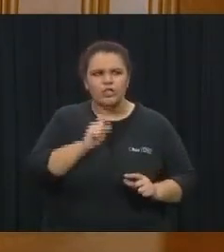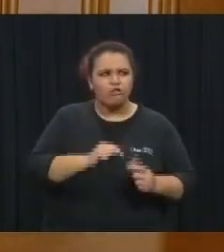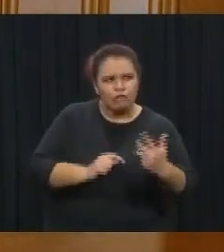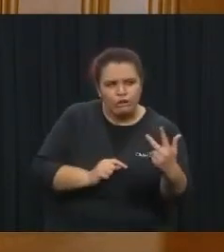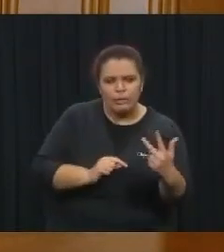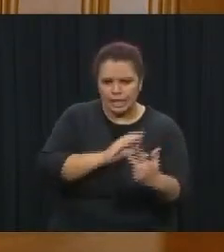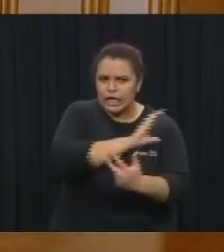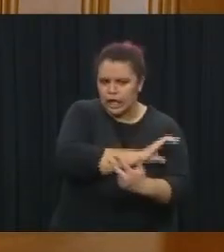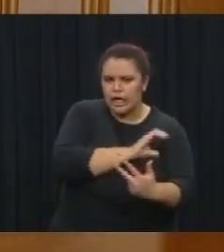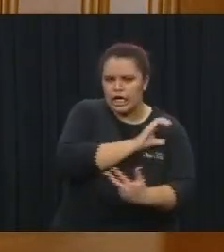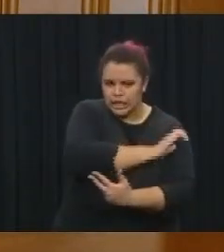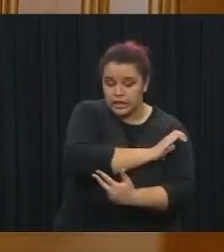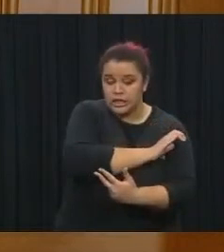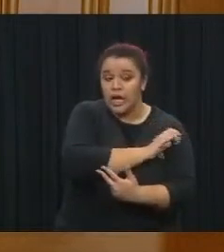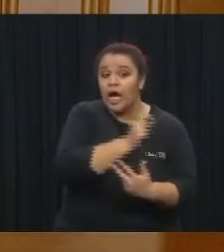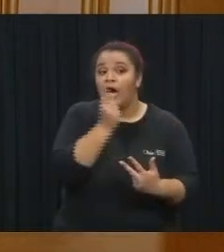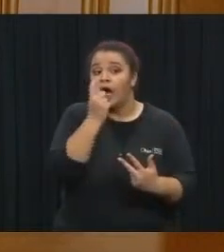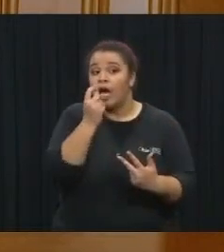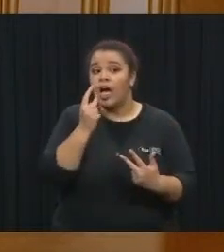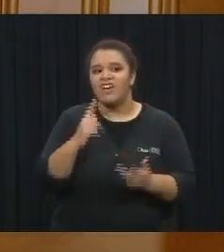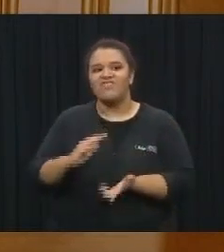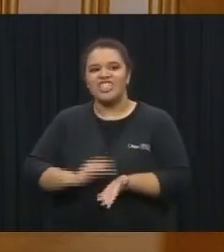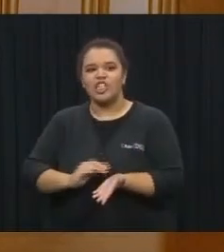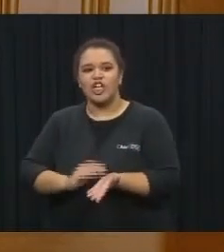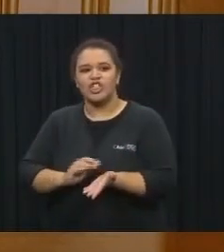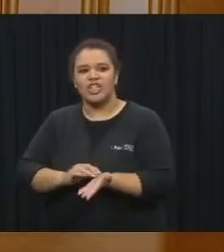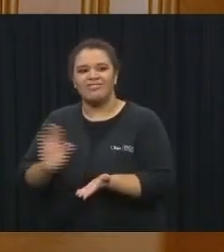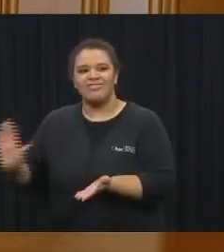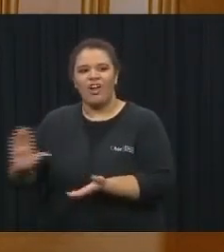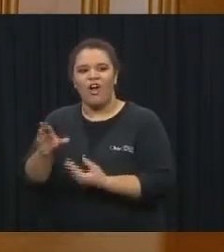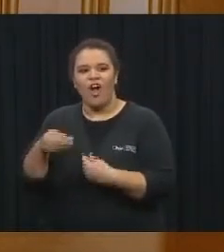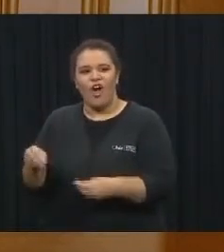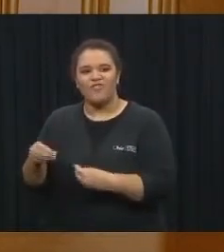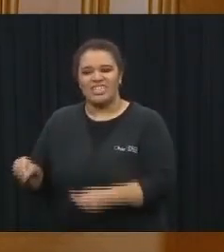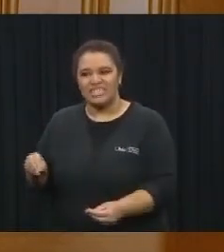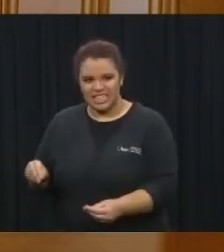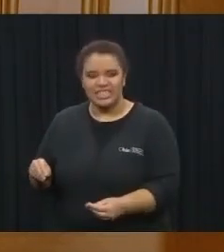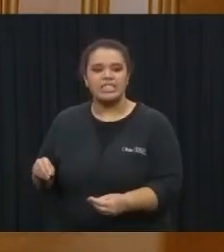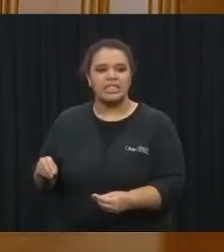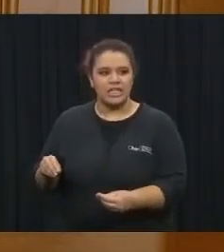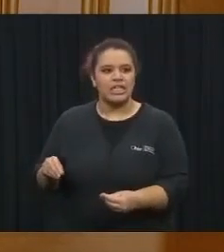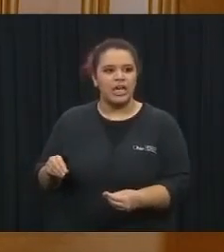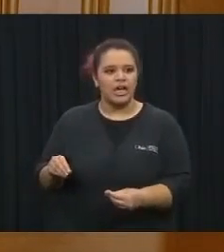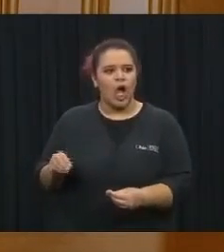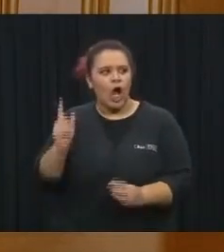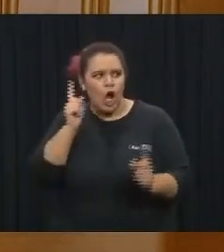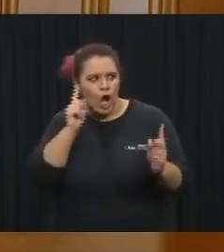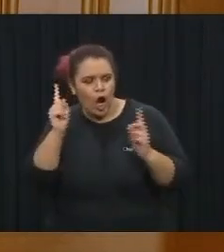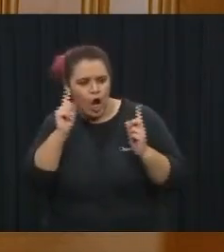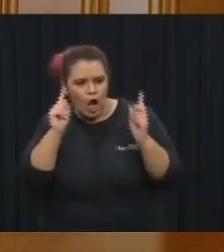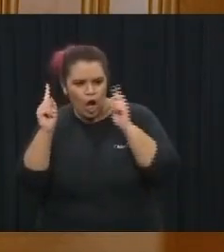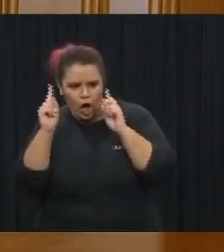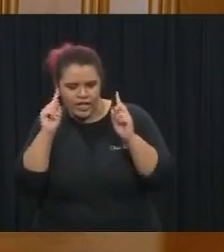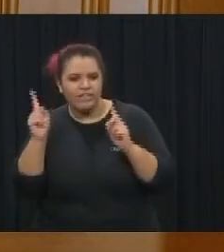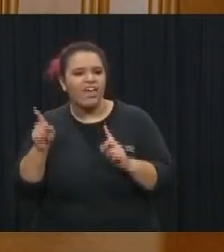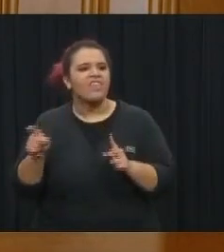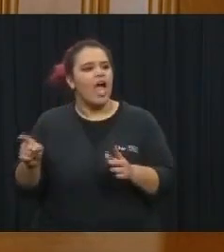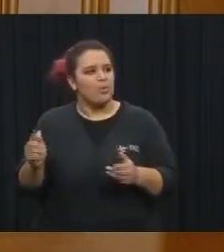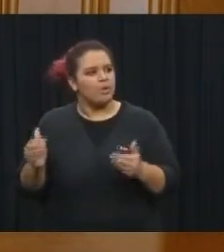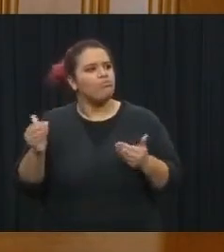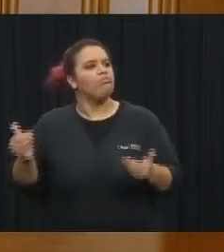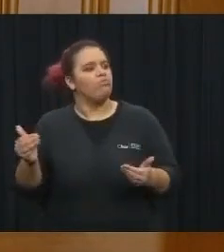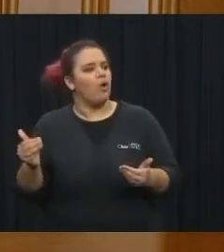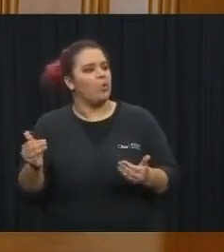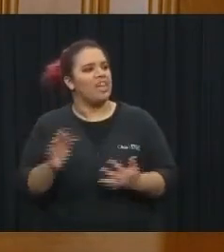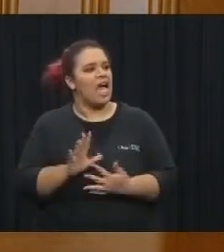out to another physician's office where there was reports that they were doing elective surgery.